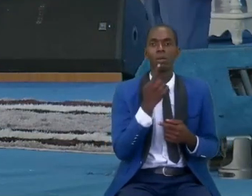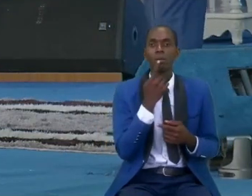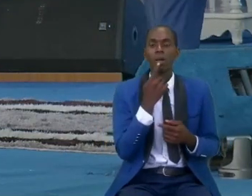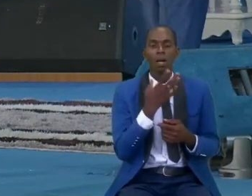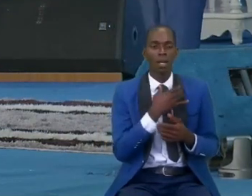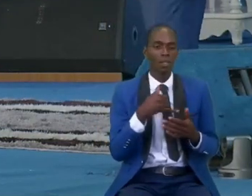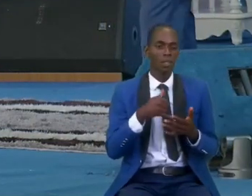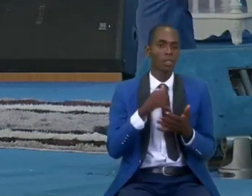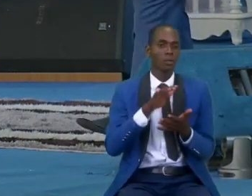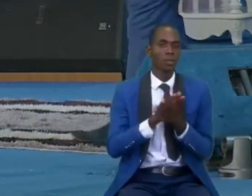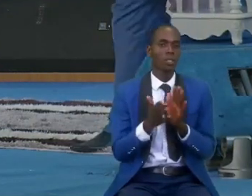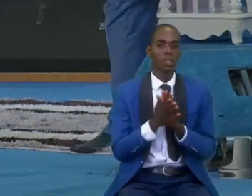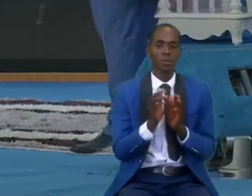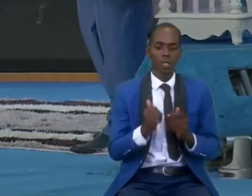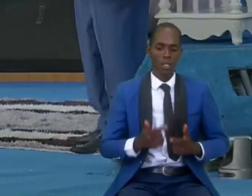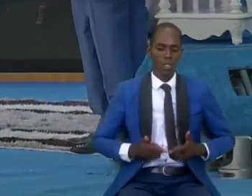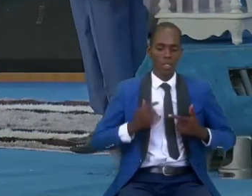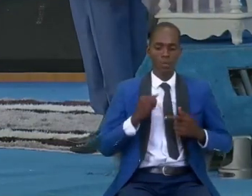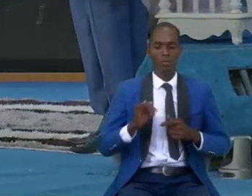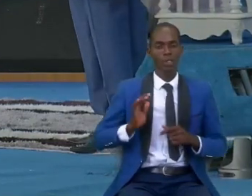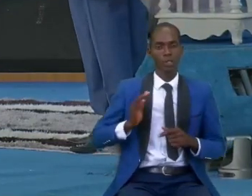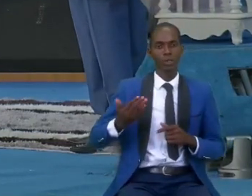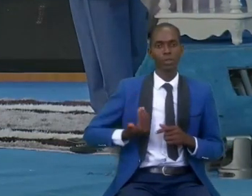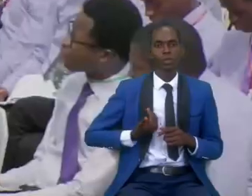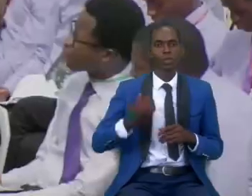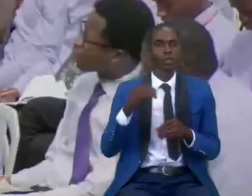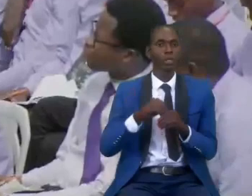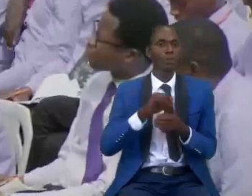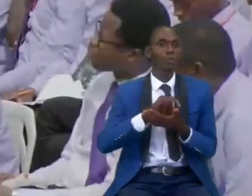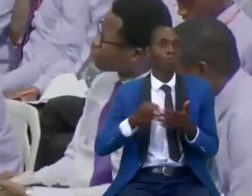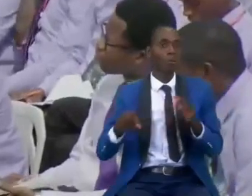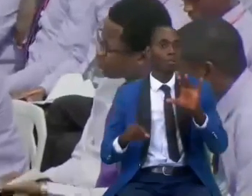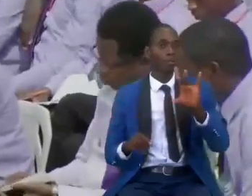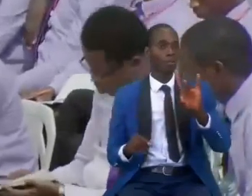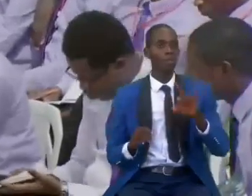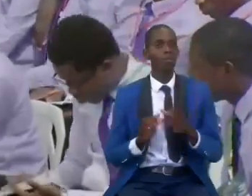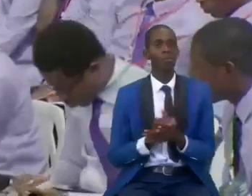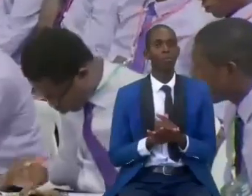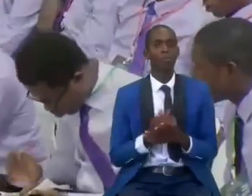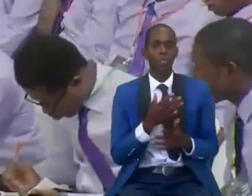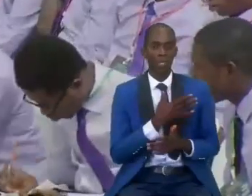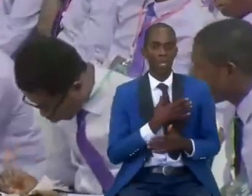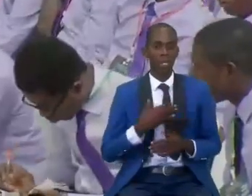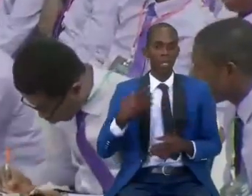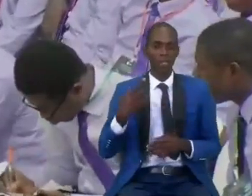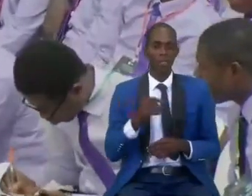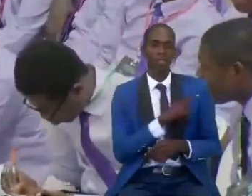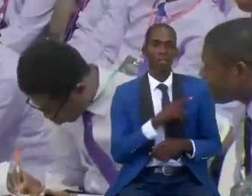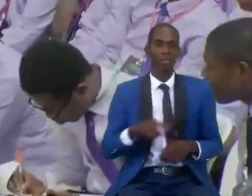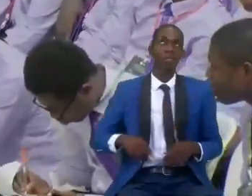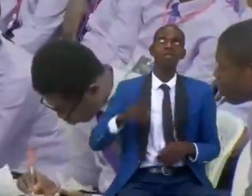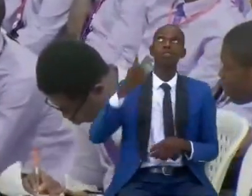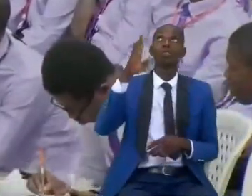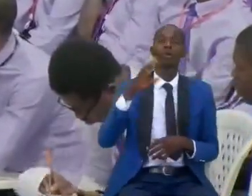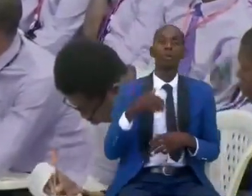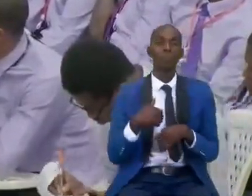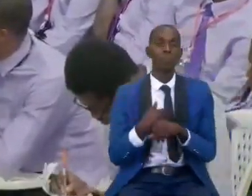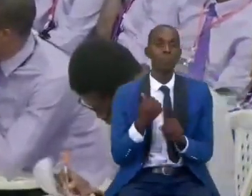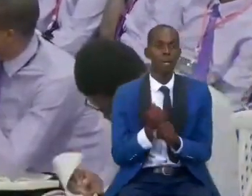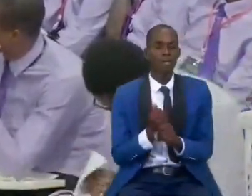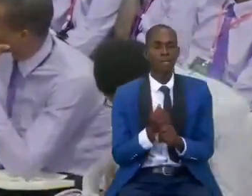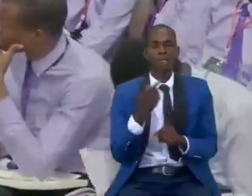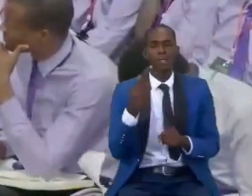in verse 8 it says, and the Lord God planted the garden eastward in Eden.